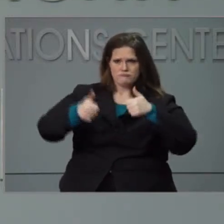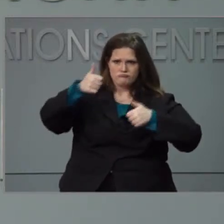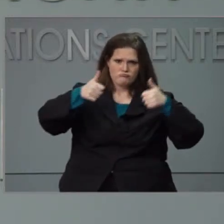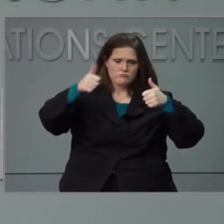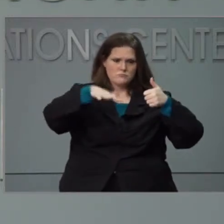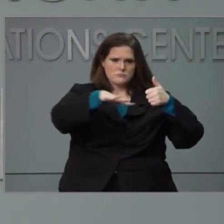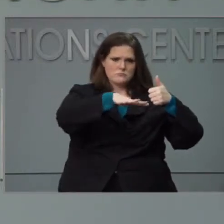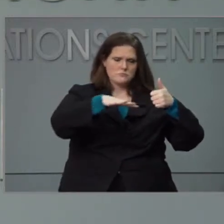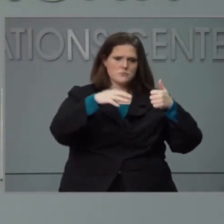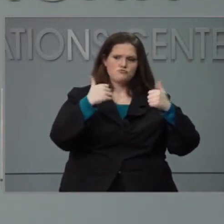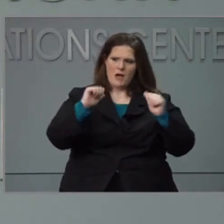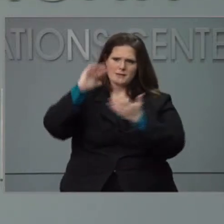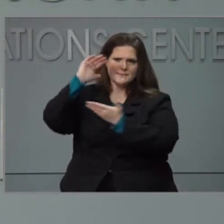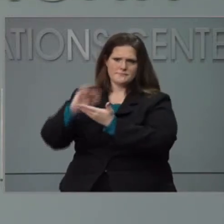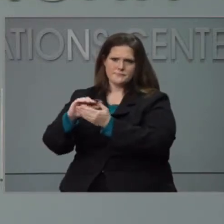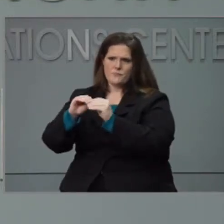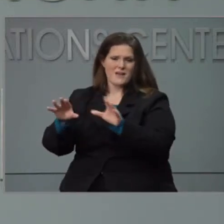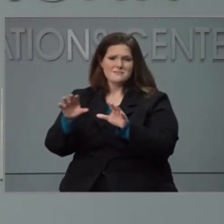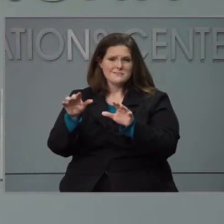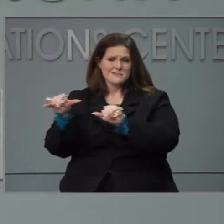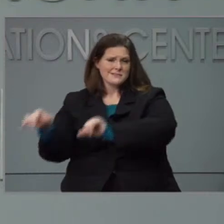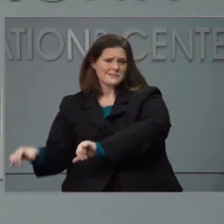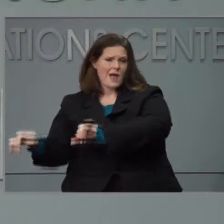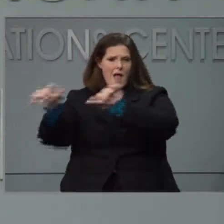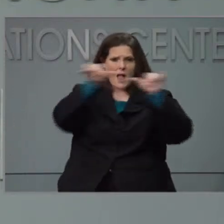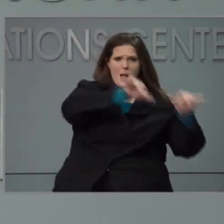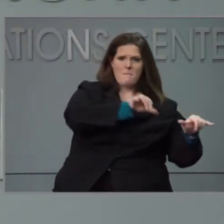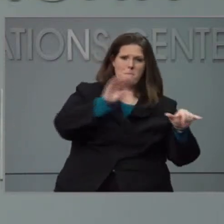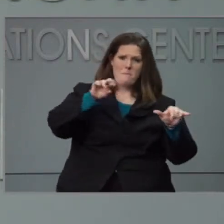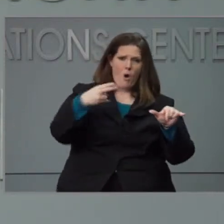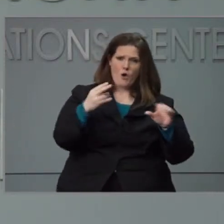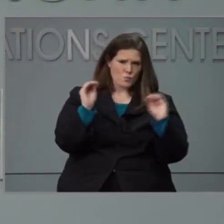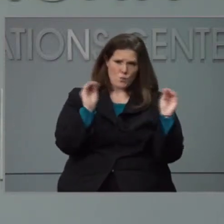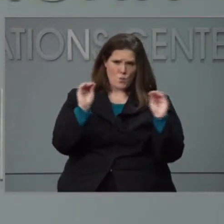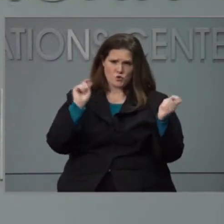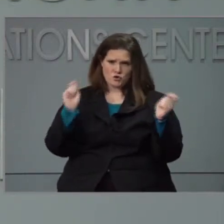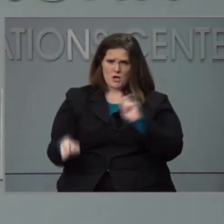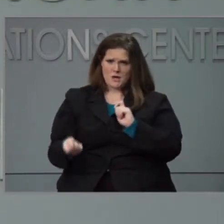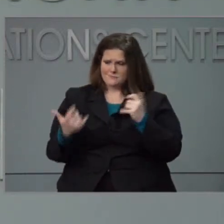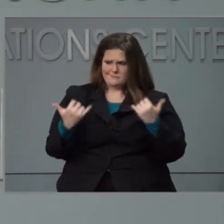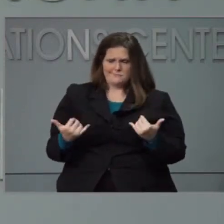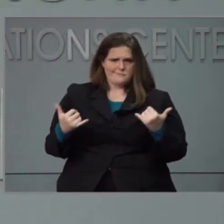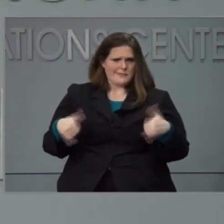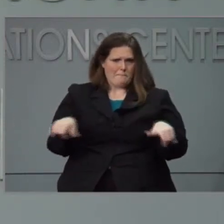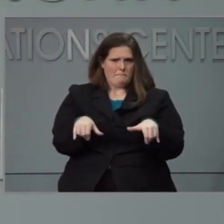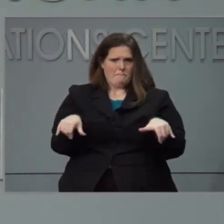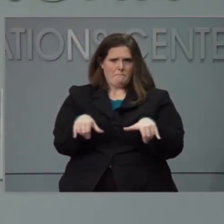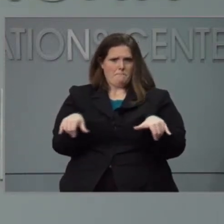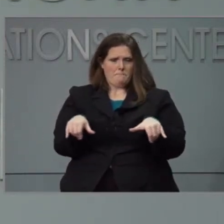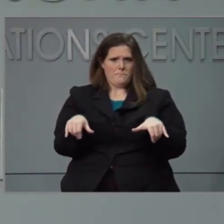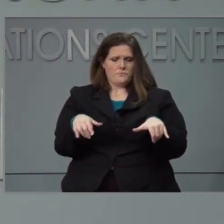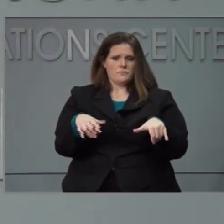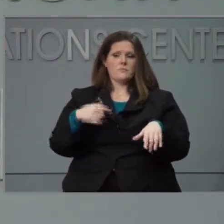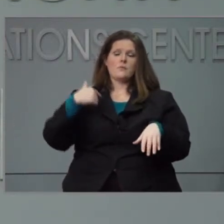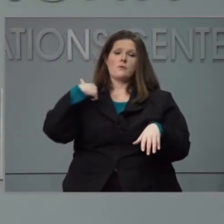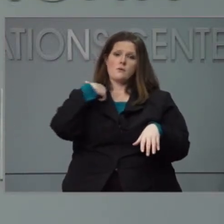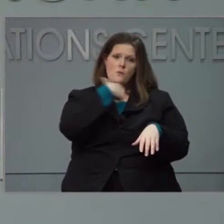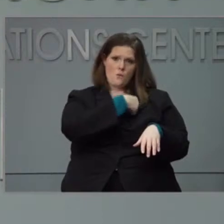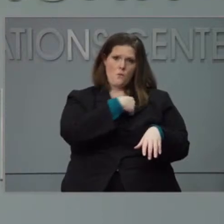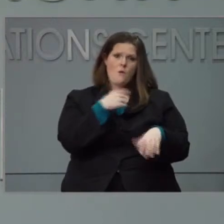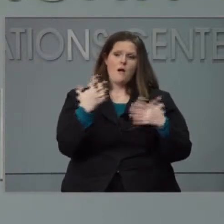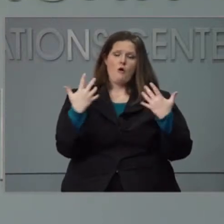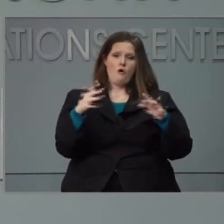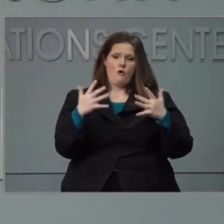different from how we started this thing back in March and April and June. We set a floor